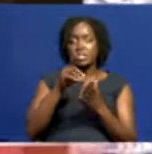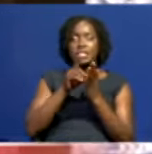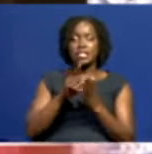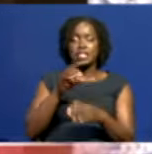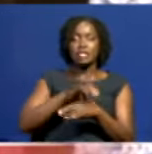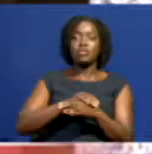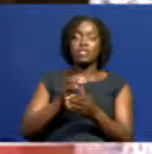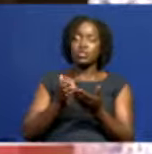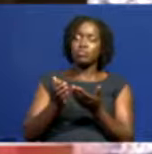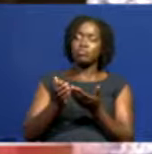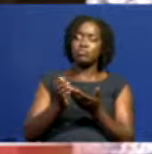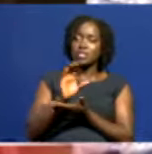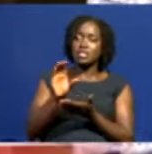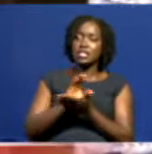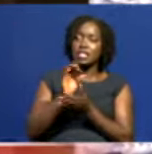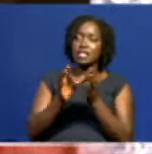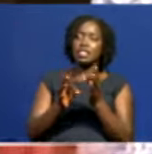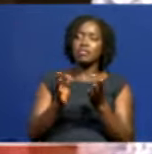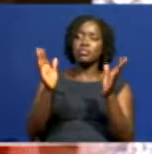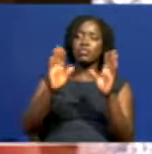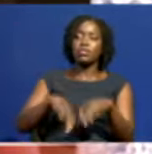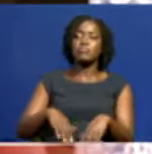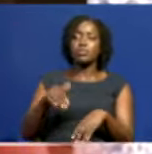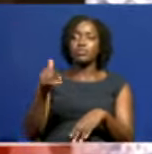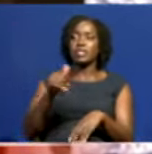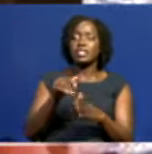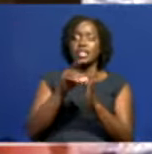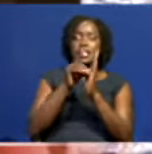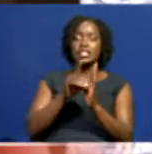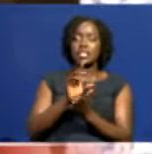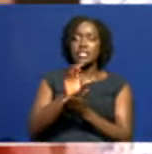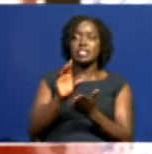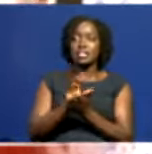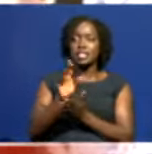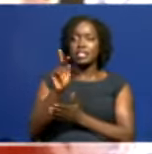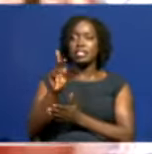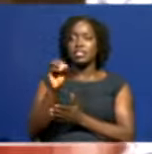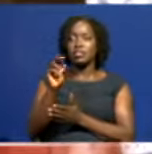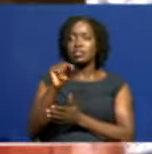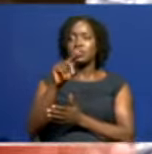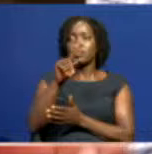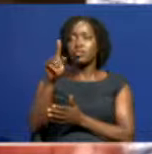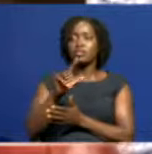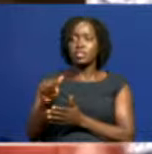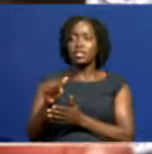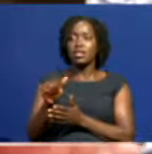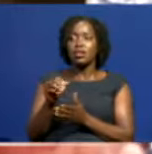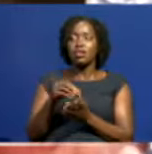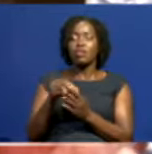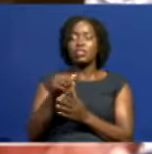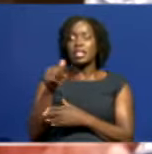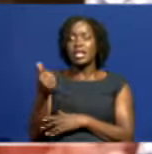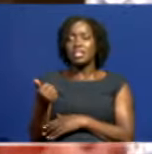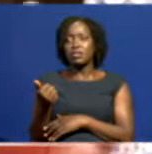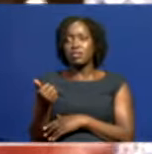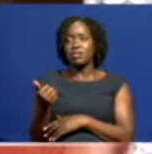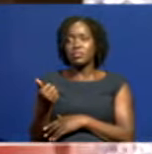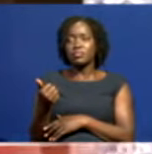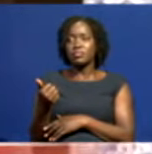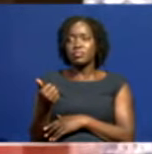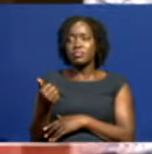mean that in the event of the collapse of any of the data centers in Konza or the other one is in